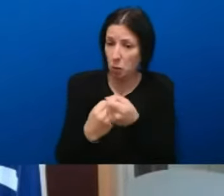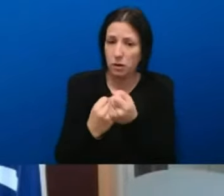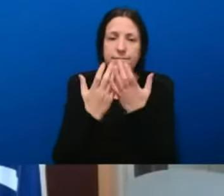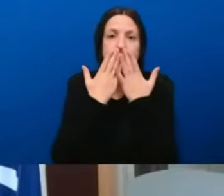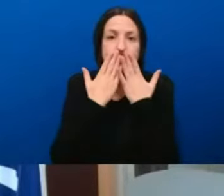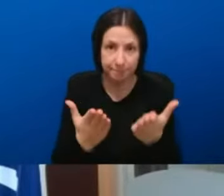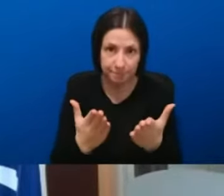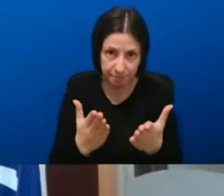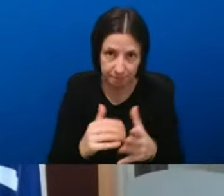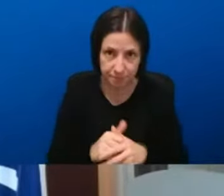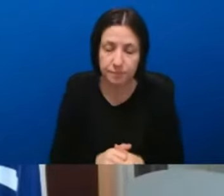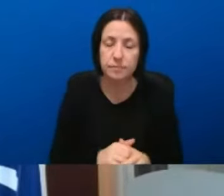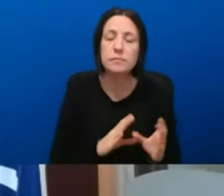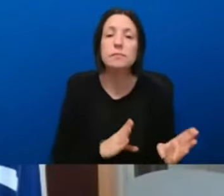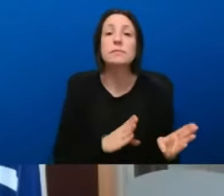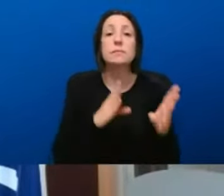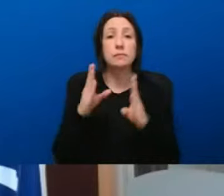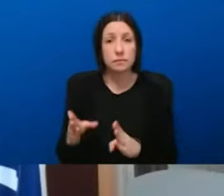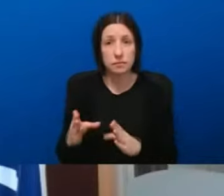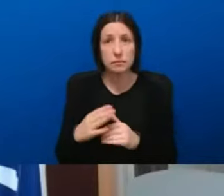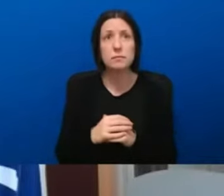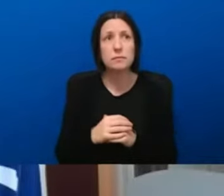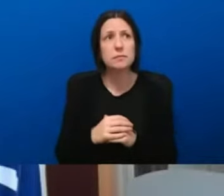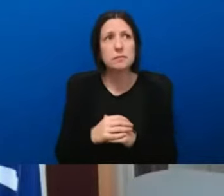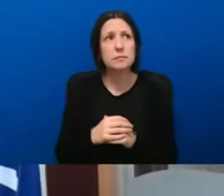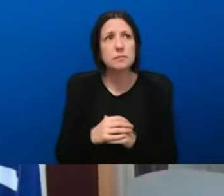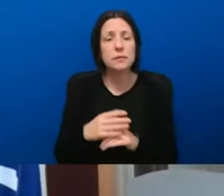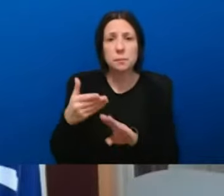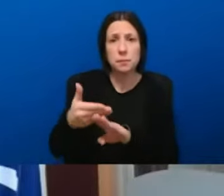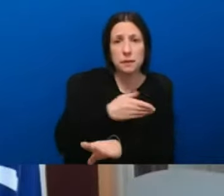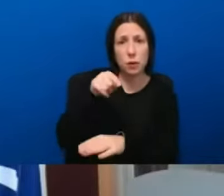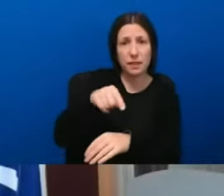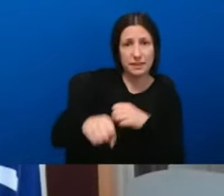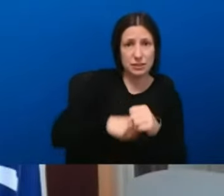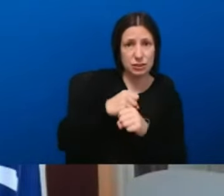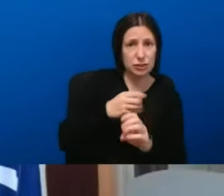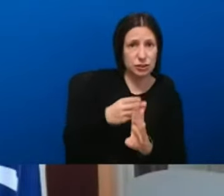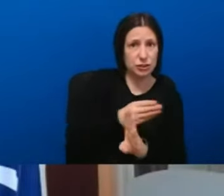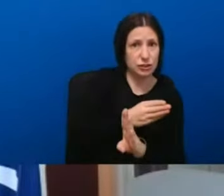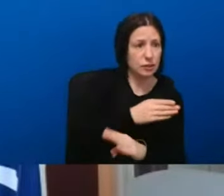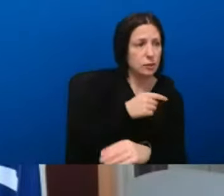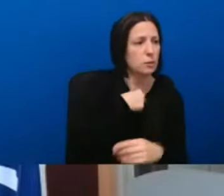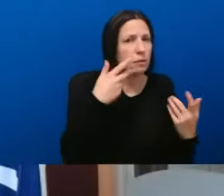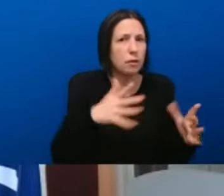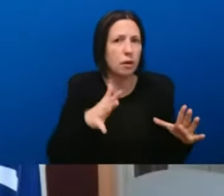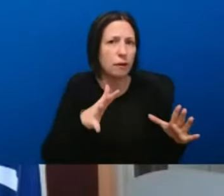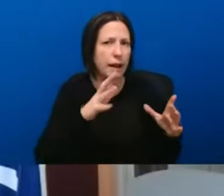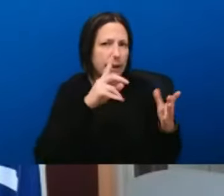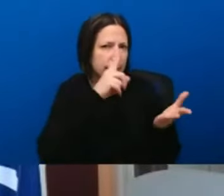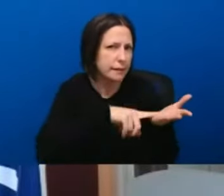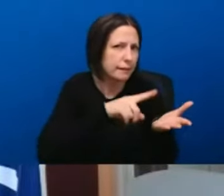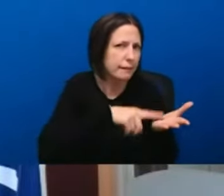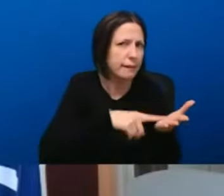and we appreciate the support that's been there. On top of that, and it was actually ahead of this fire season that